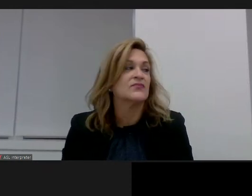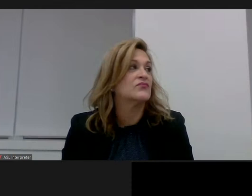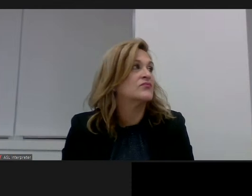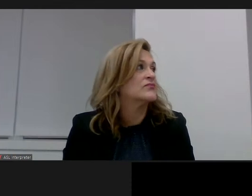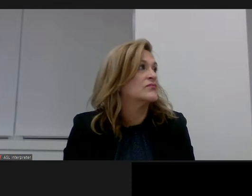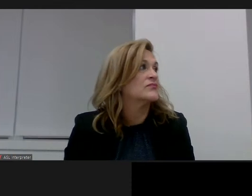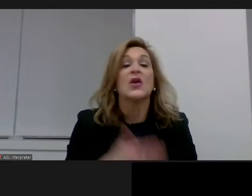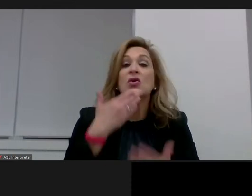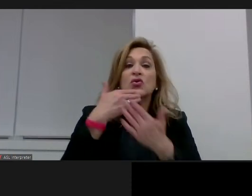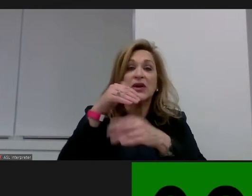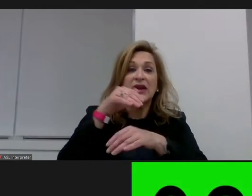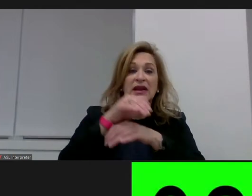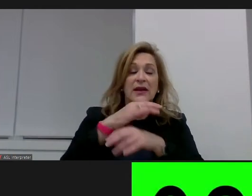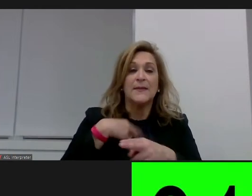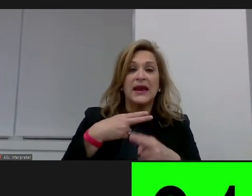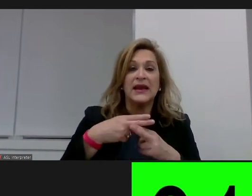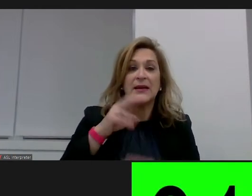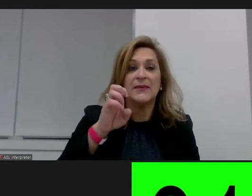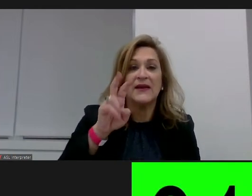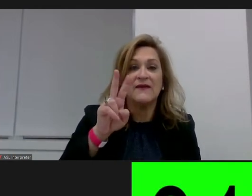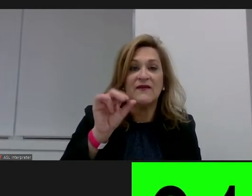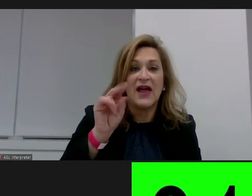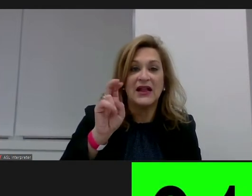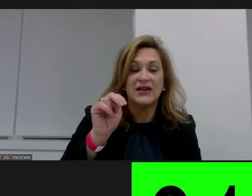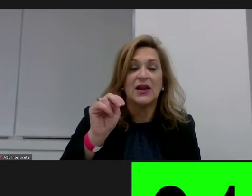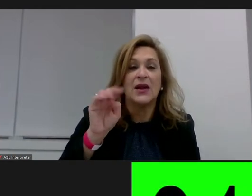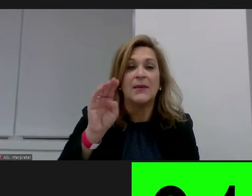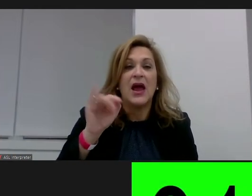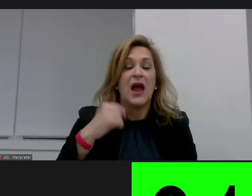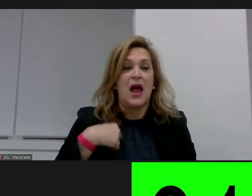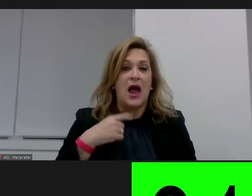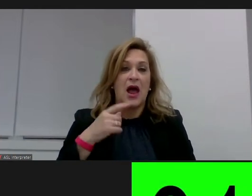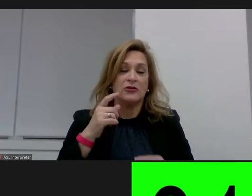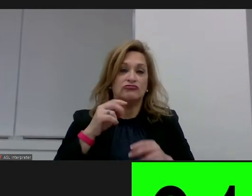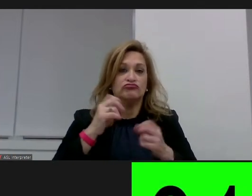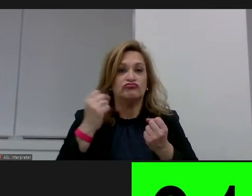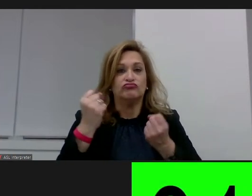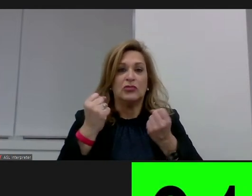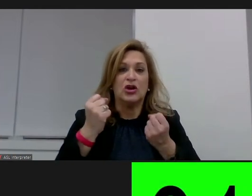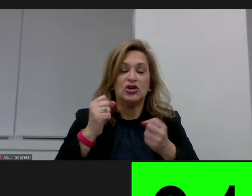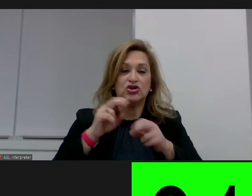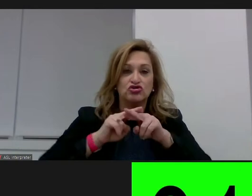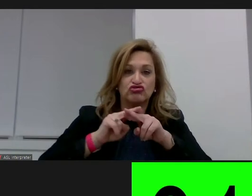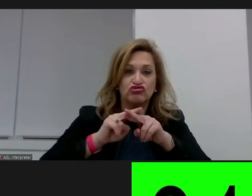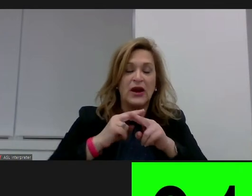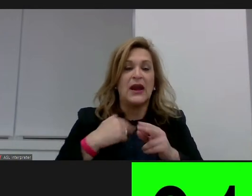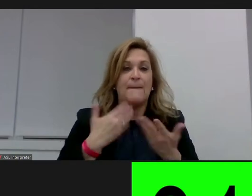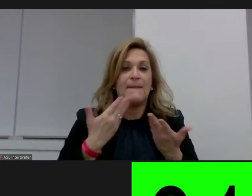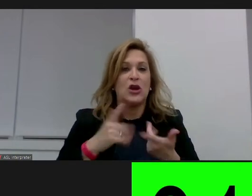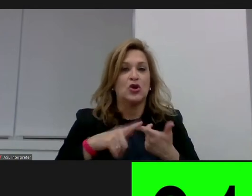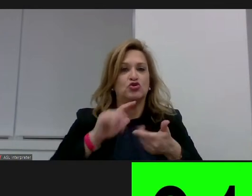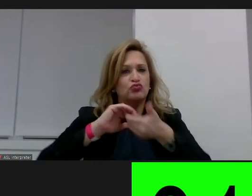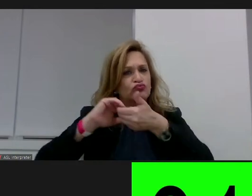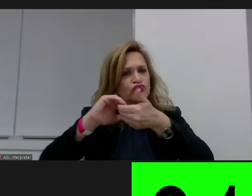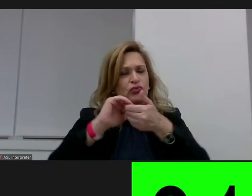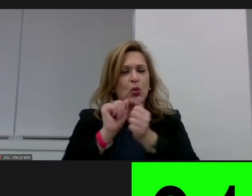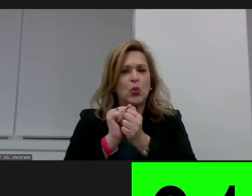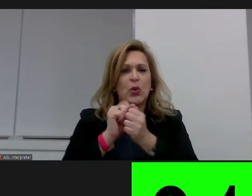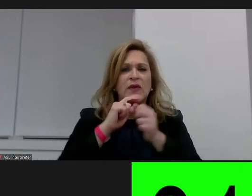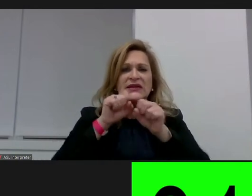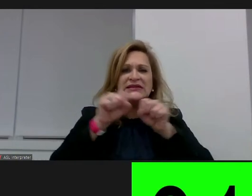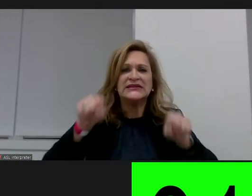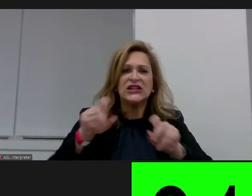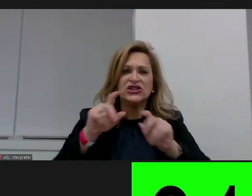Good evening. My name is Evangeline Byards. I'm a train operator. I'm here to stand in solidarity with the stations